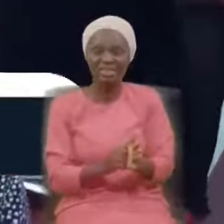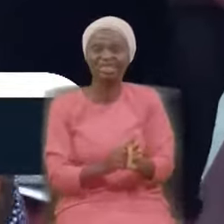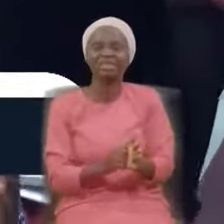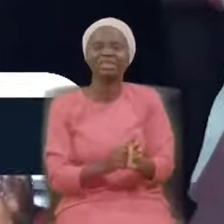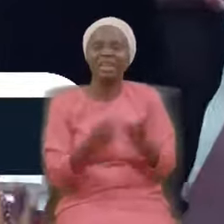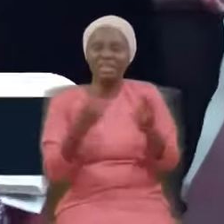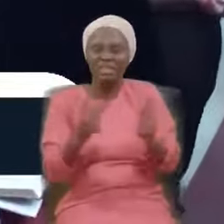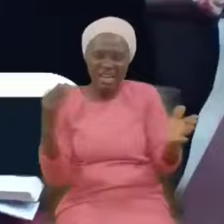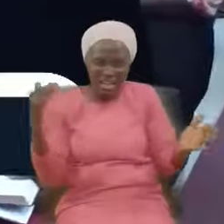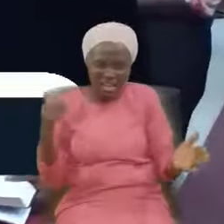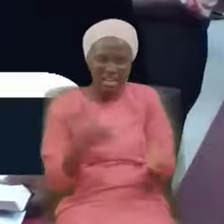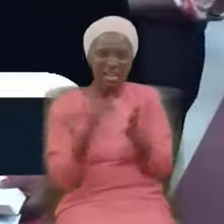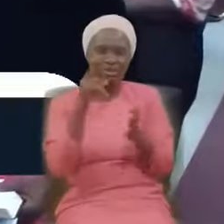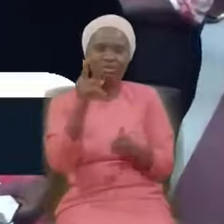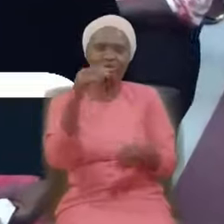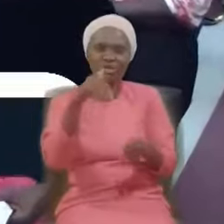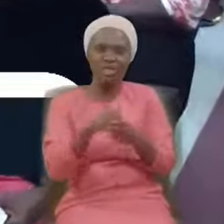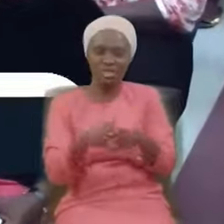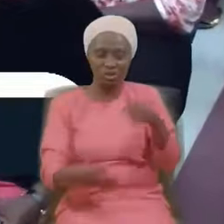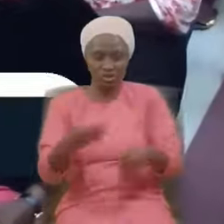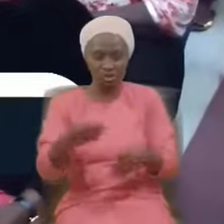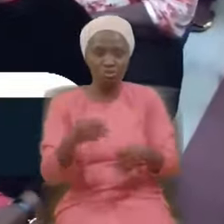thou shalt condemn.